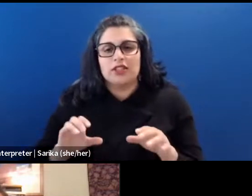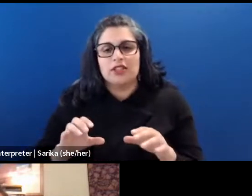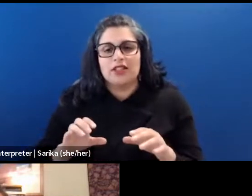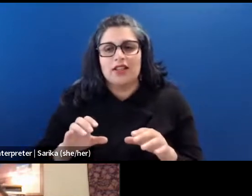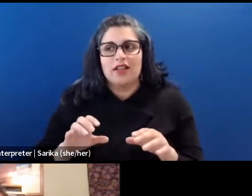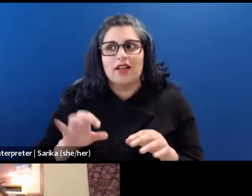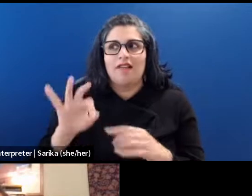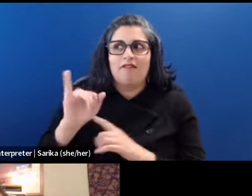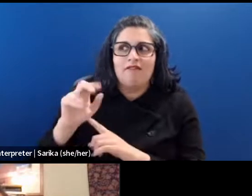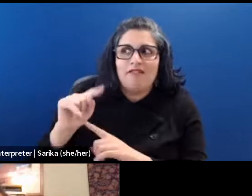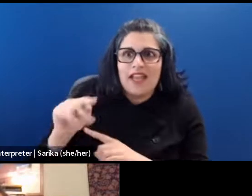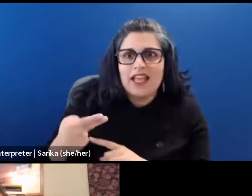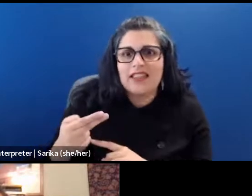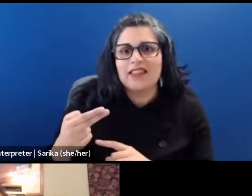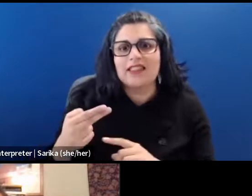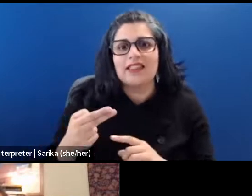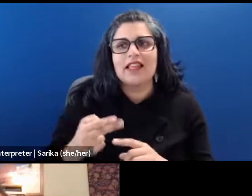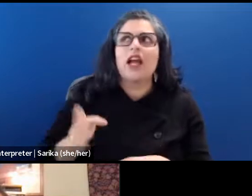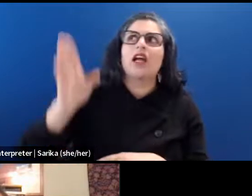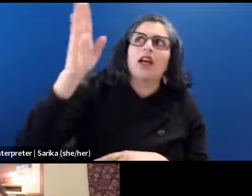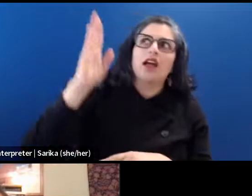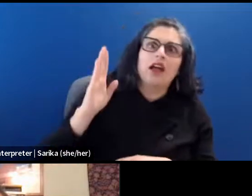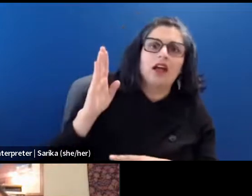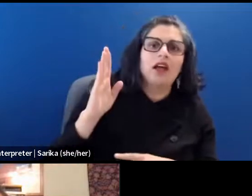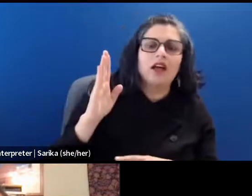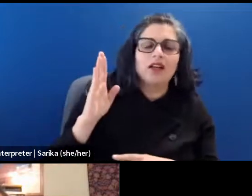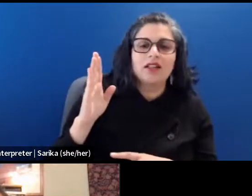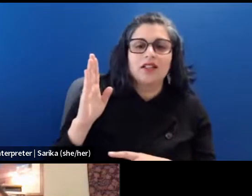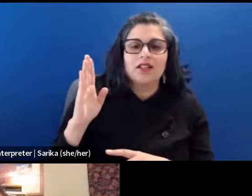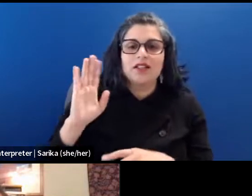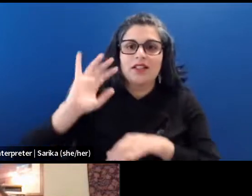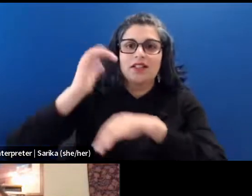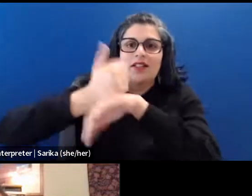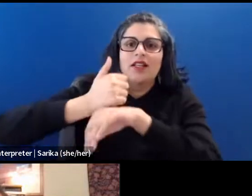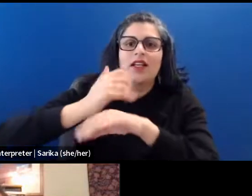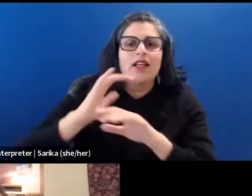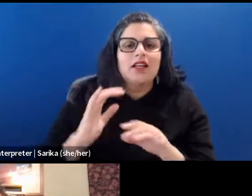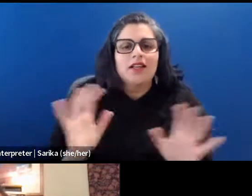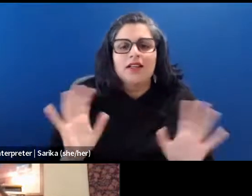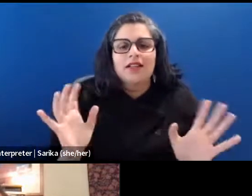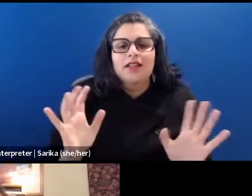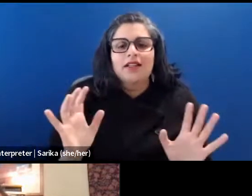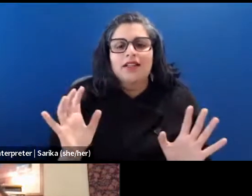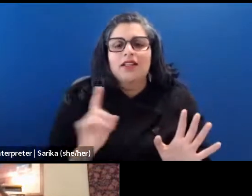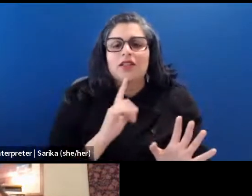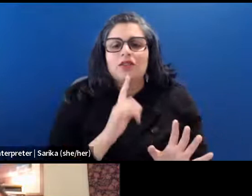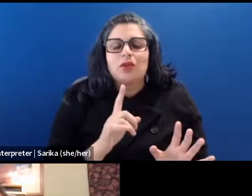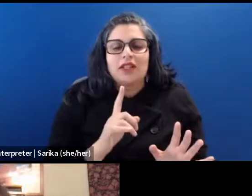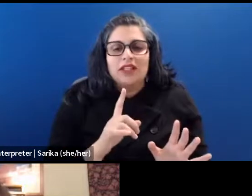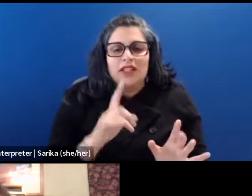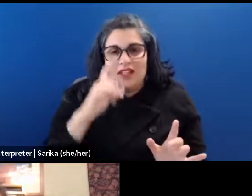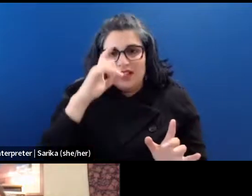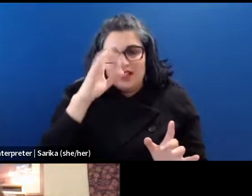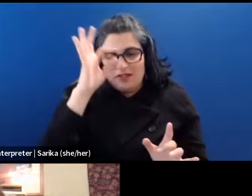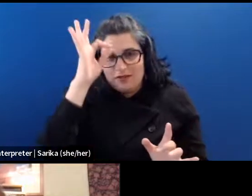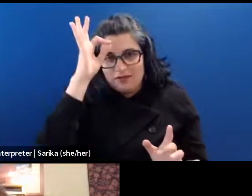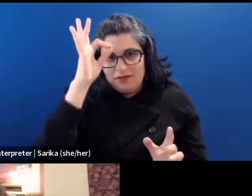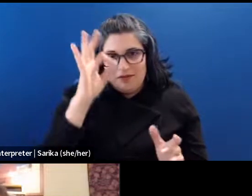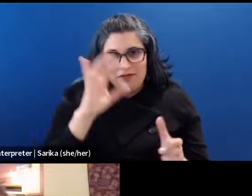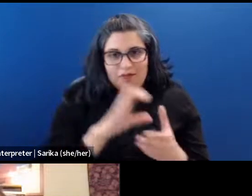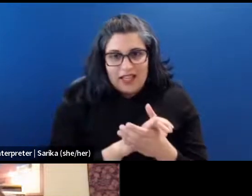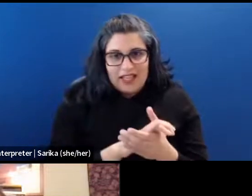divine God or a God incarnate. It is really faith in your own capacity to